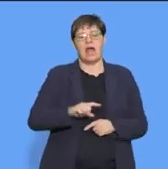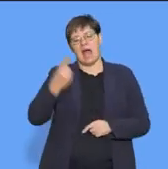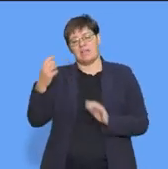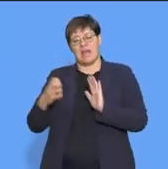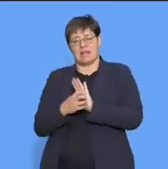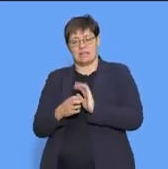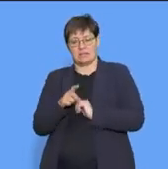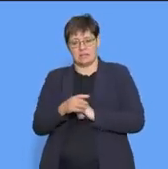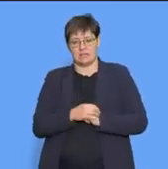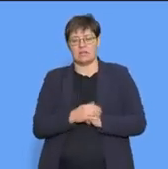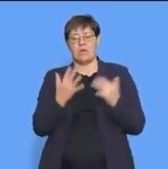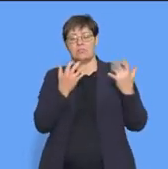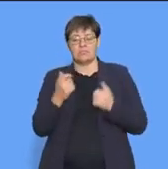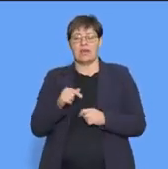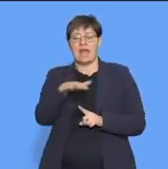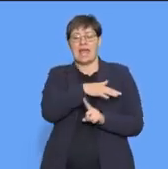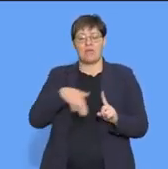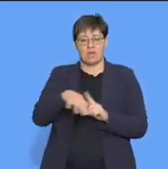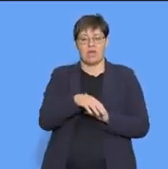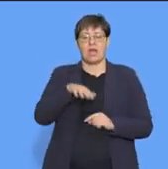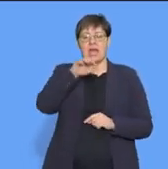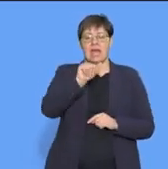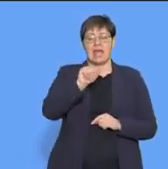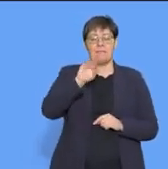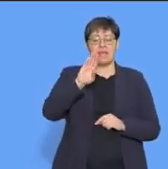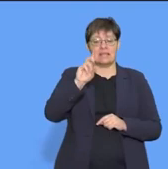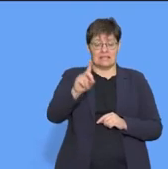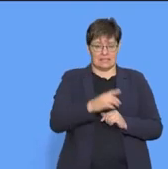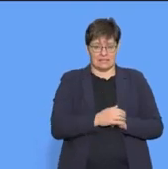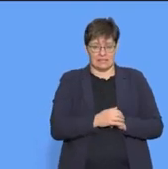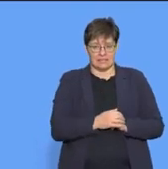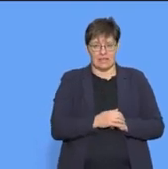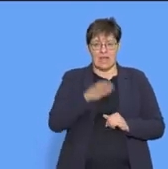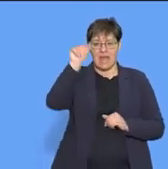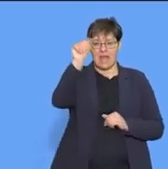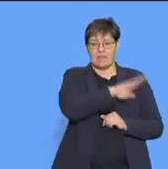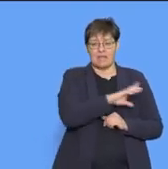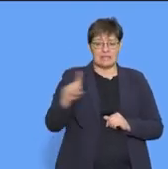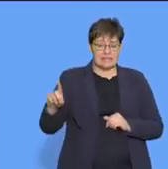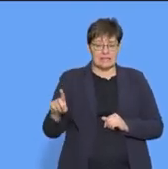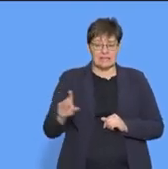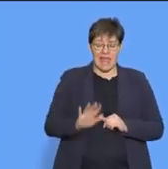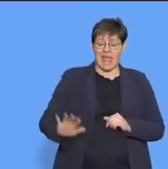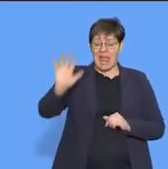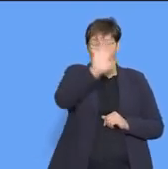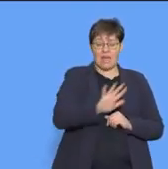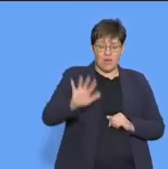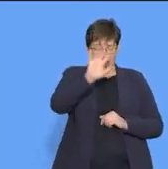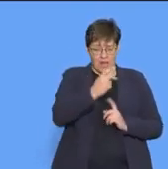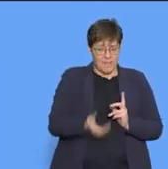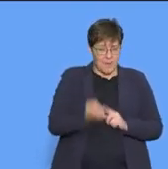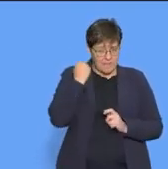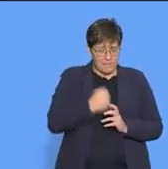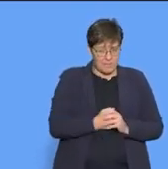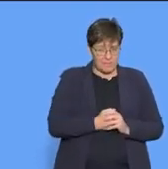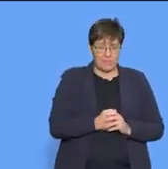So here they've asked us to calculate the area of ABD. So how are we going to calculate the area of ABD? What do we need to find